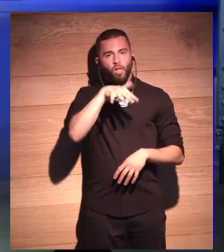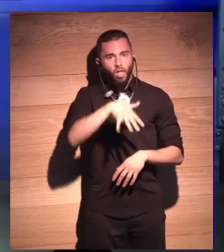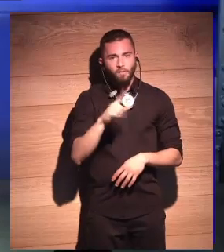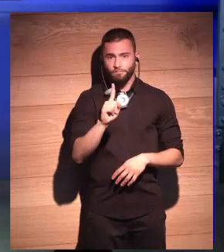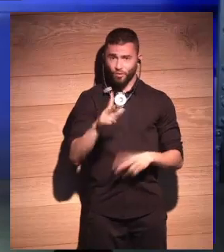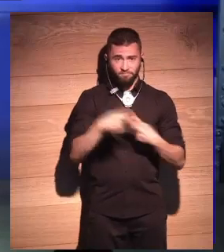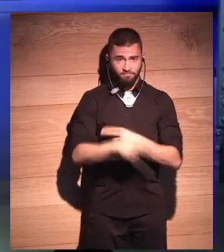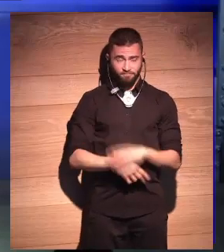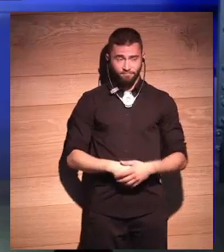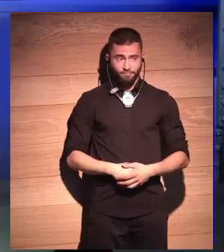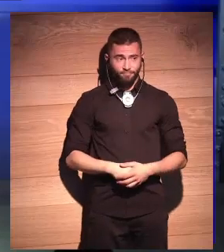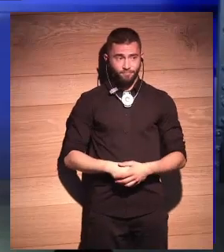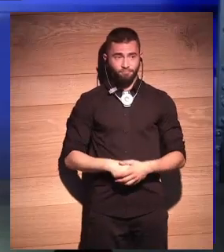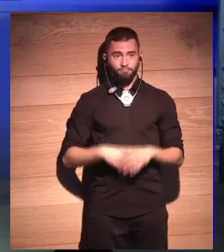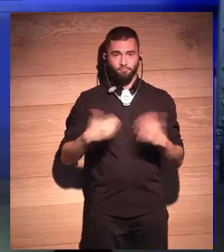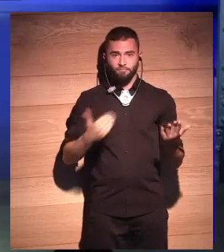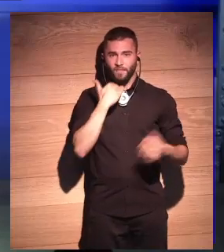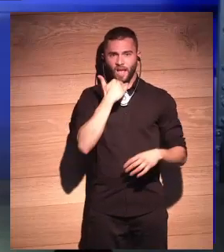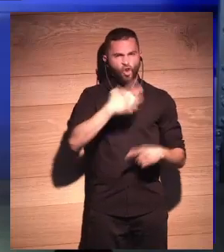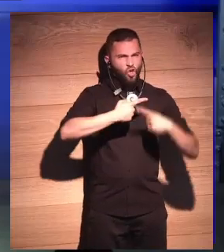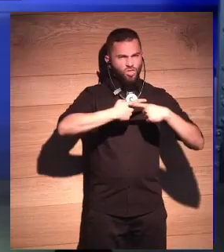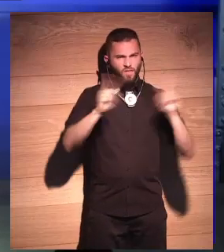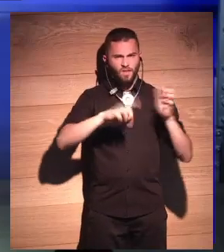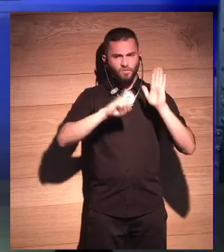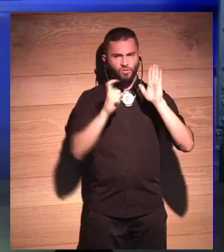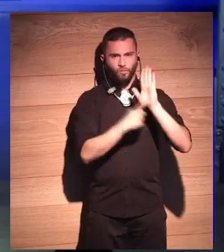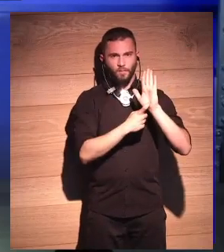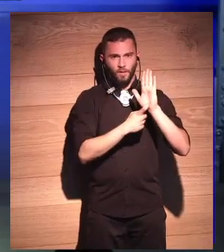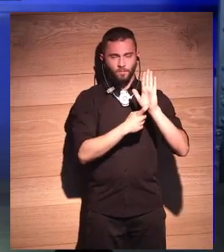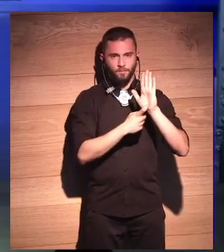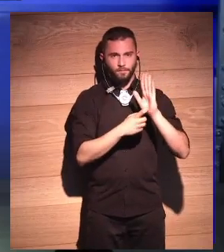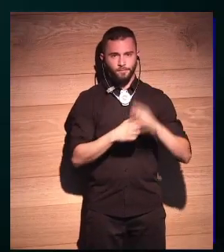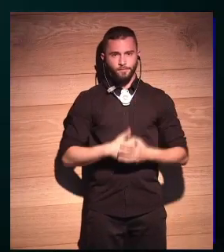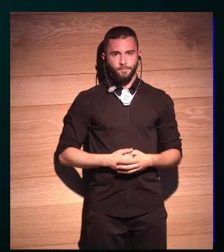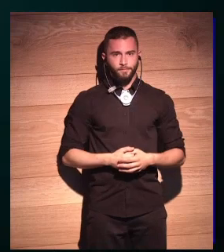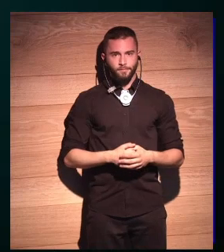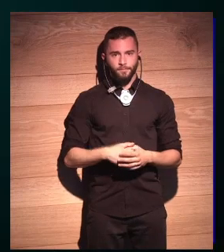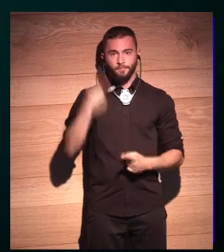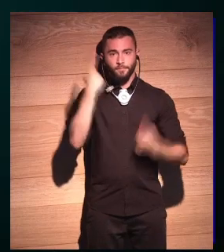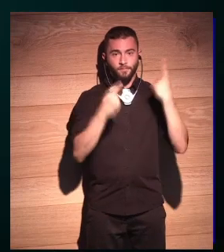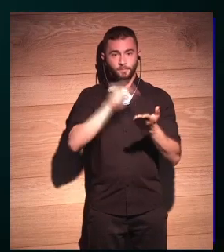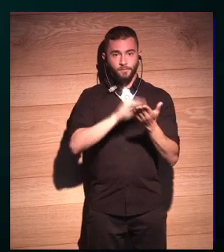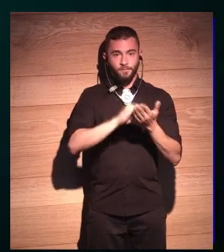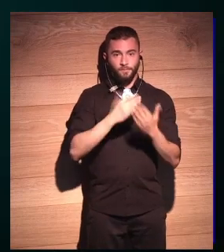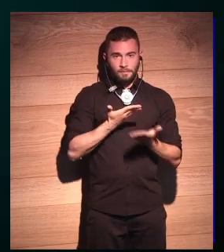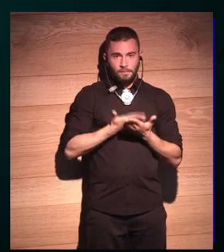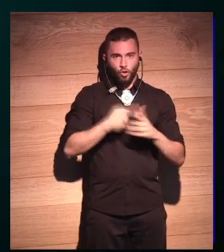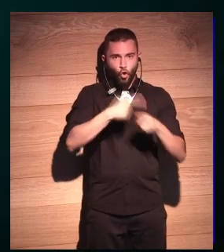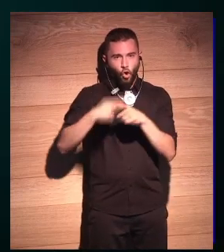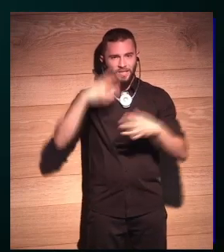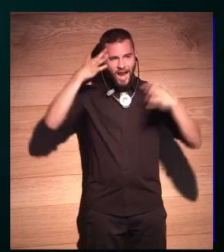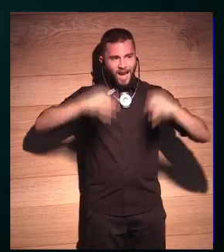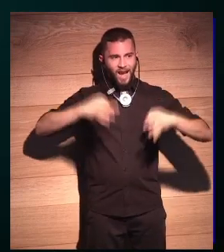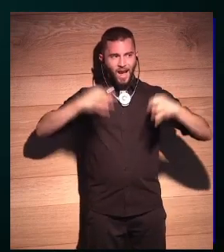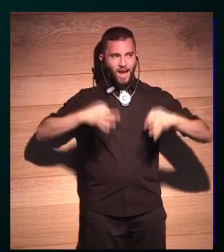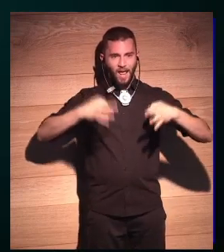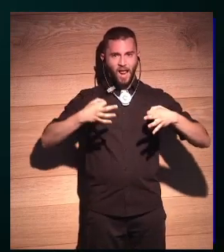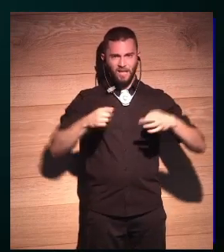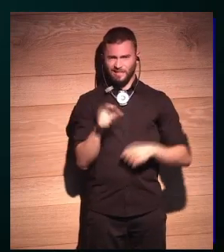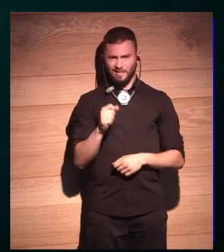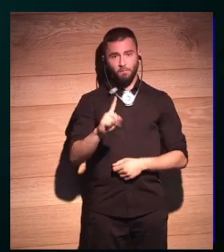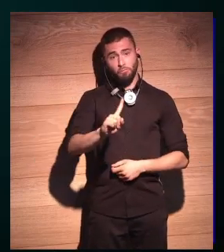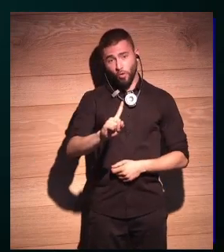Now for something completely different. Sometimes we get asked to make real things. It doesn't happen very often. Who